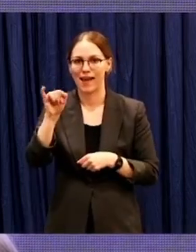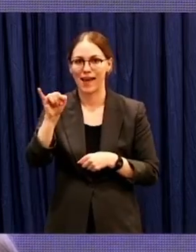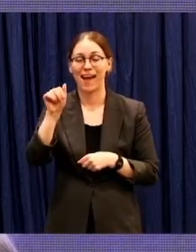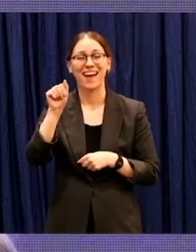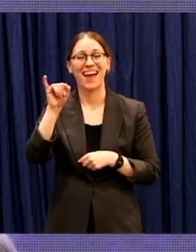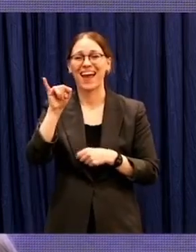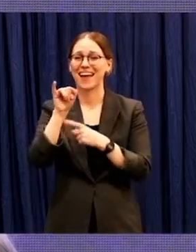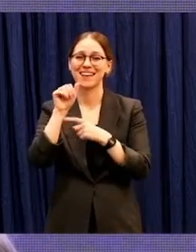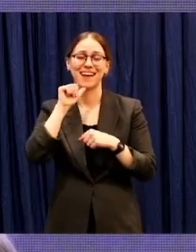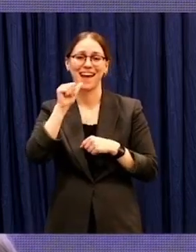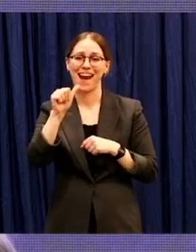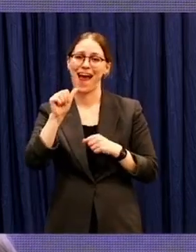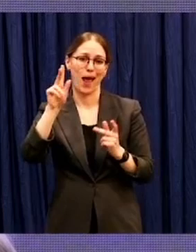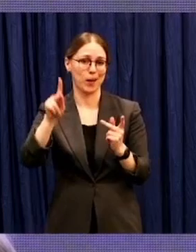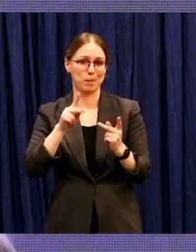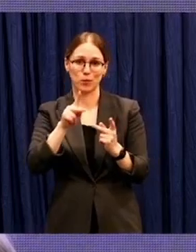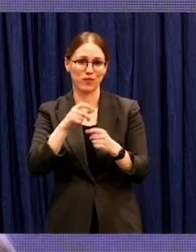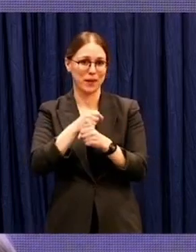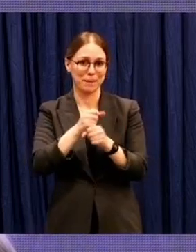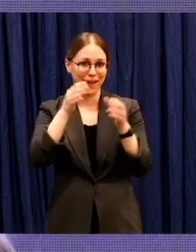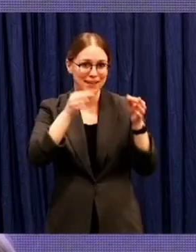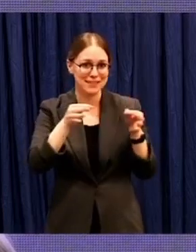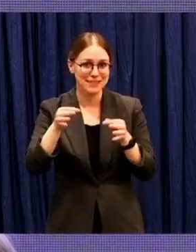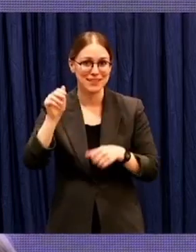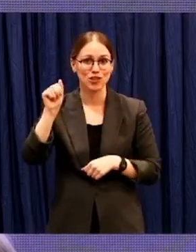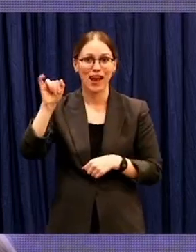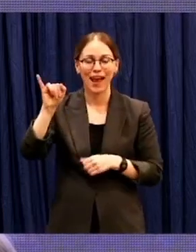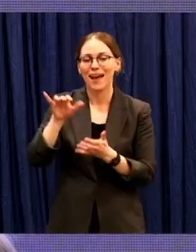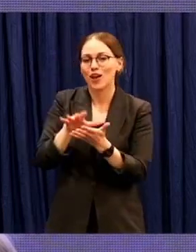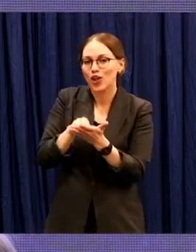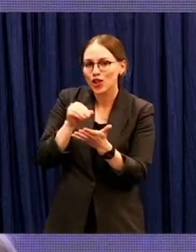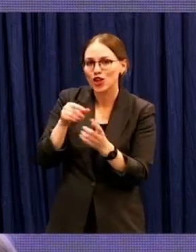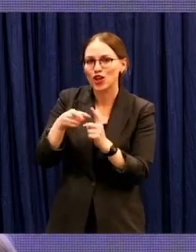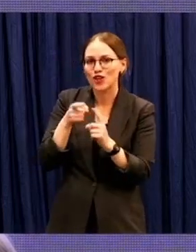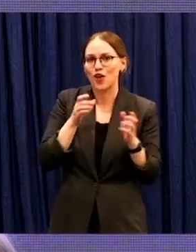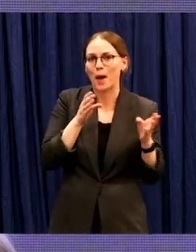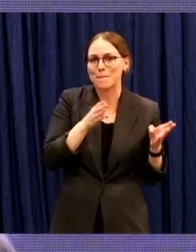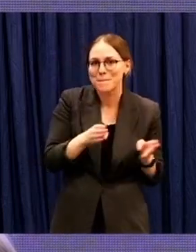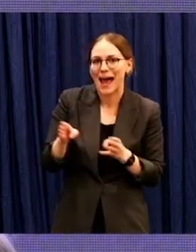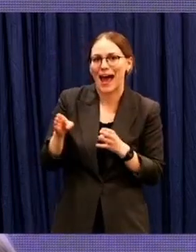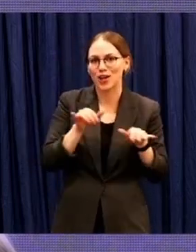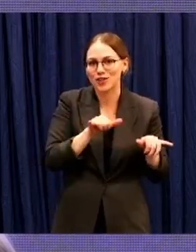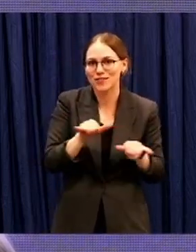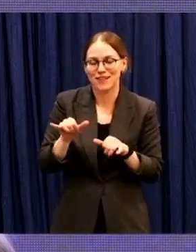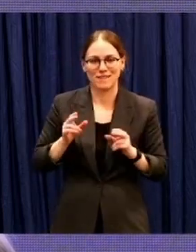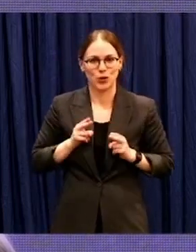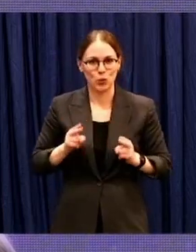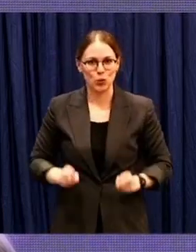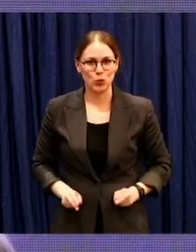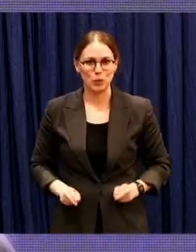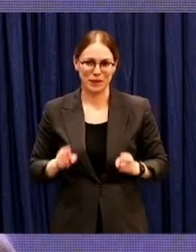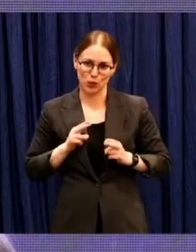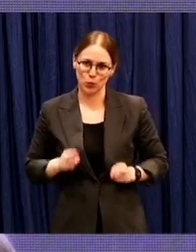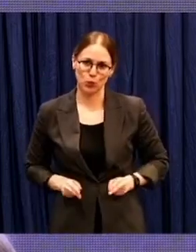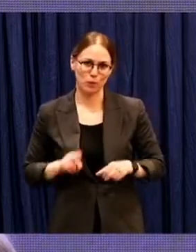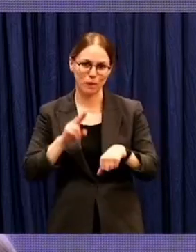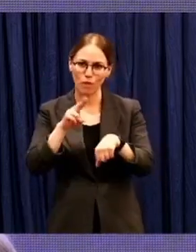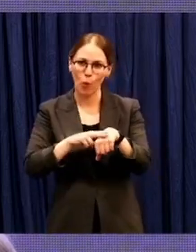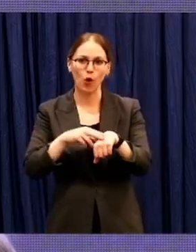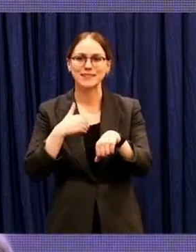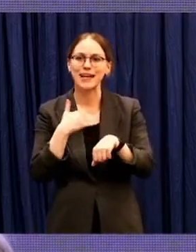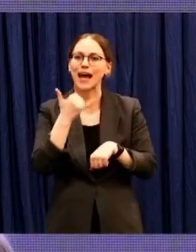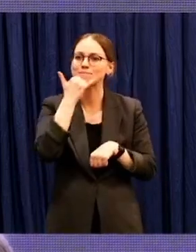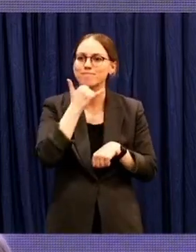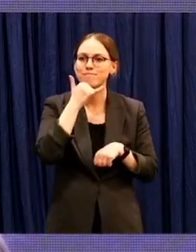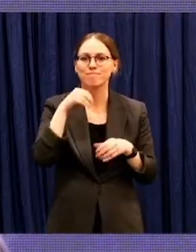maker. It is a decision maker that learned from the patterns of human decisions, and our decisions are flawed with our own biases. The